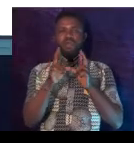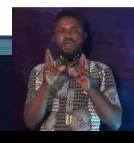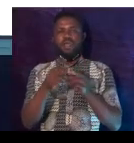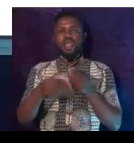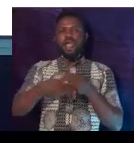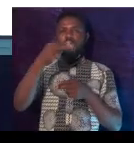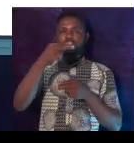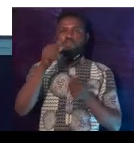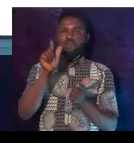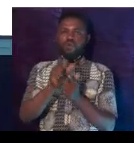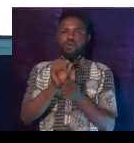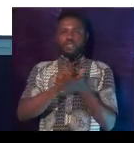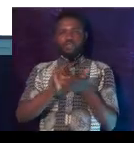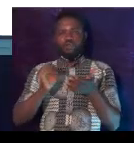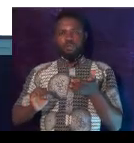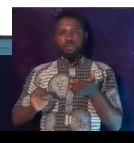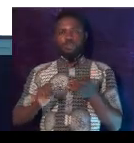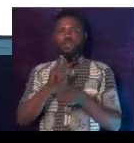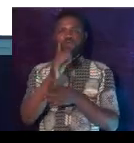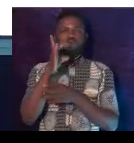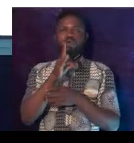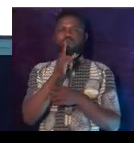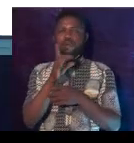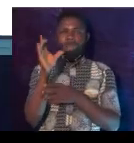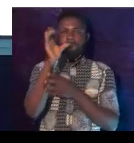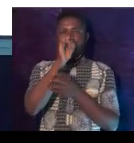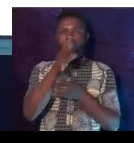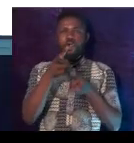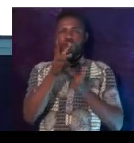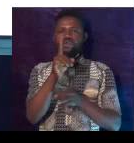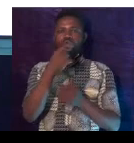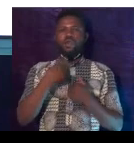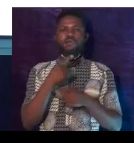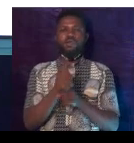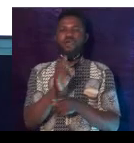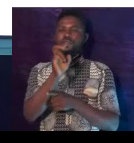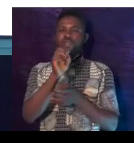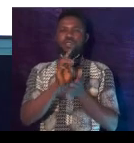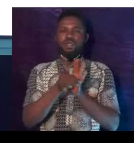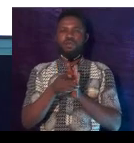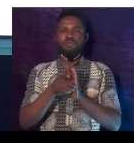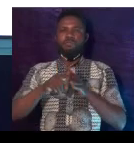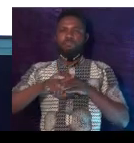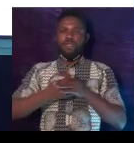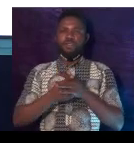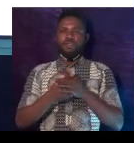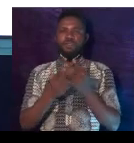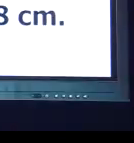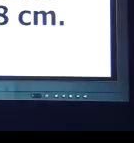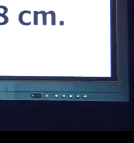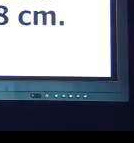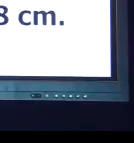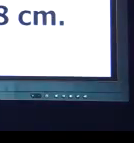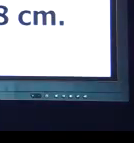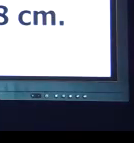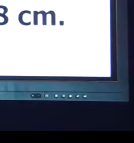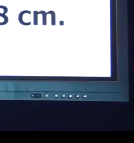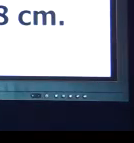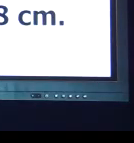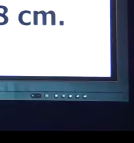range. Highest, lowest, subtract. You shouldn't miss your way. You have 30 seconds. Begin.